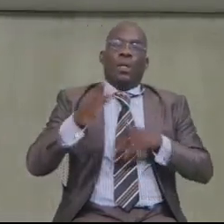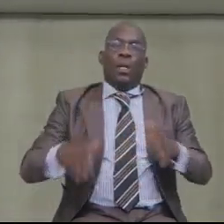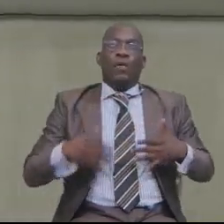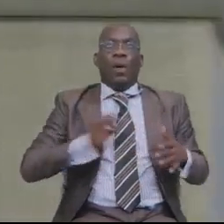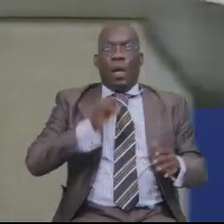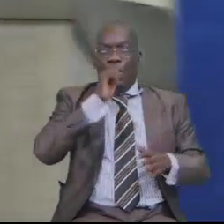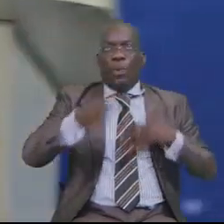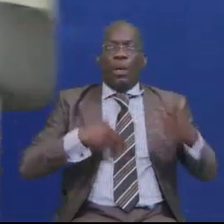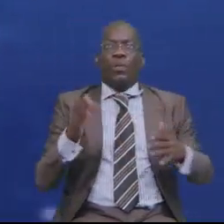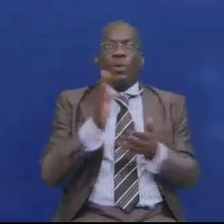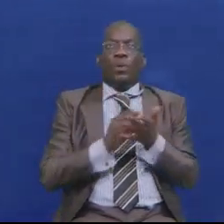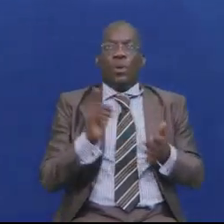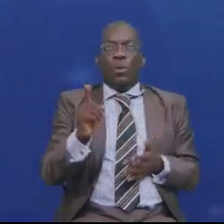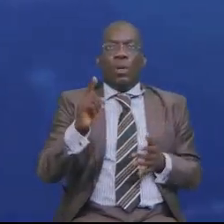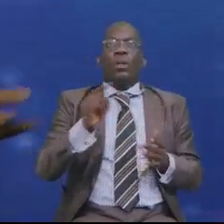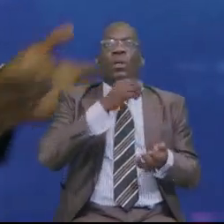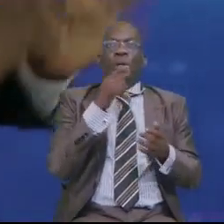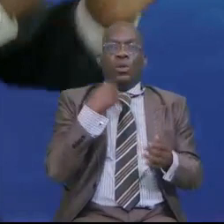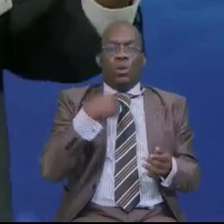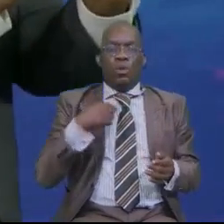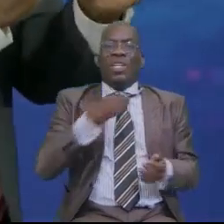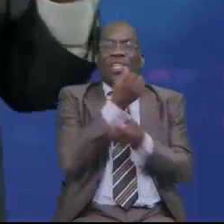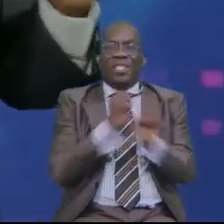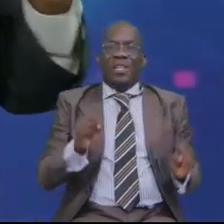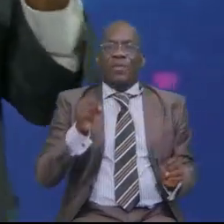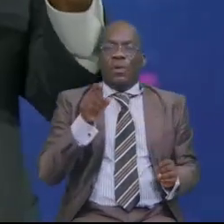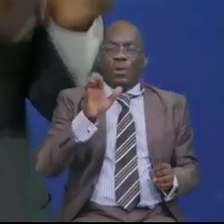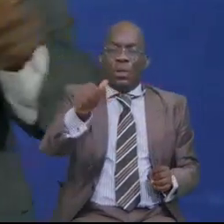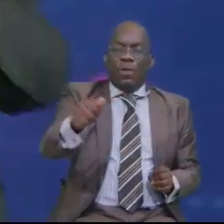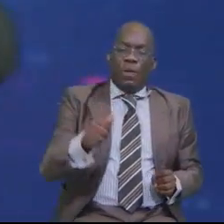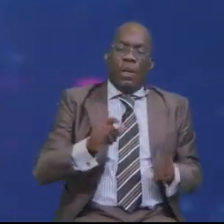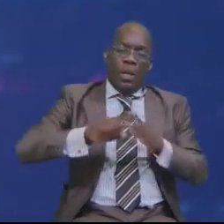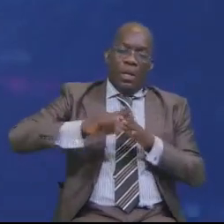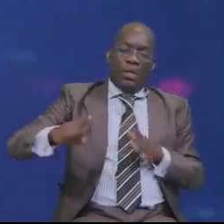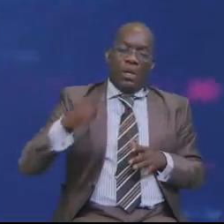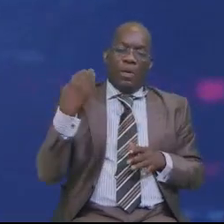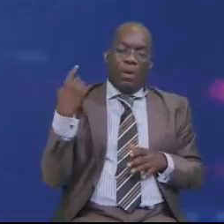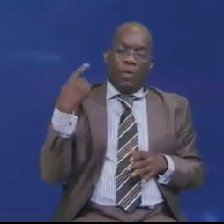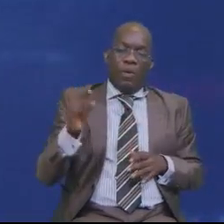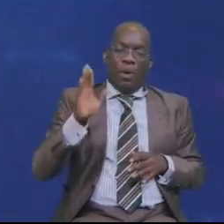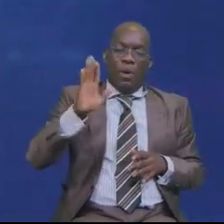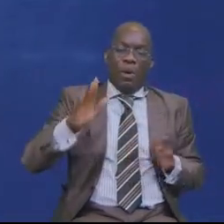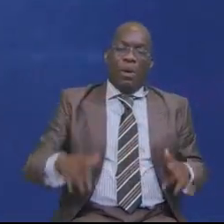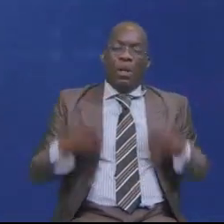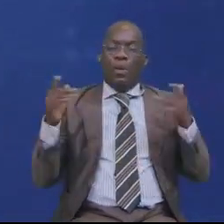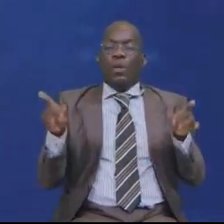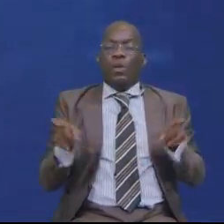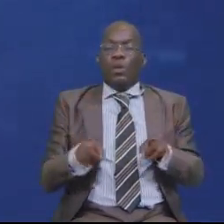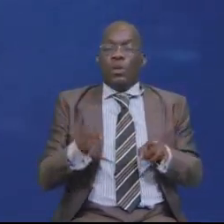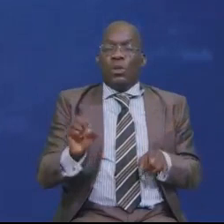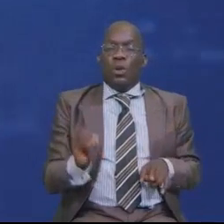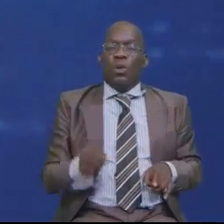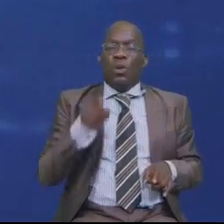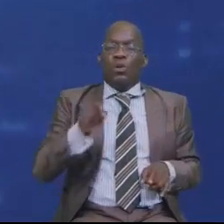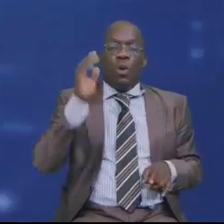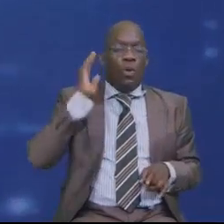that. Rescue yourself. Save yourself. Escape for your life, so that you'll be